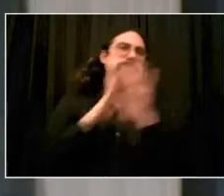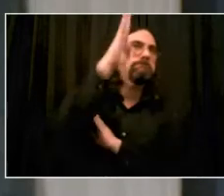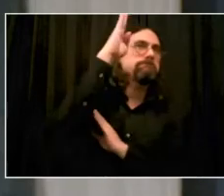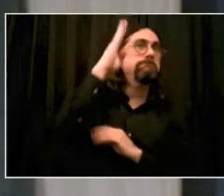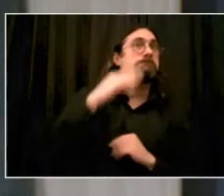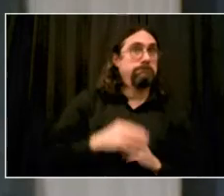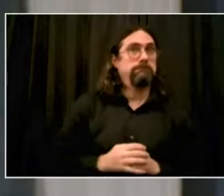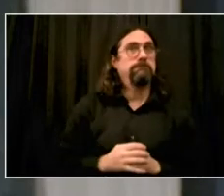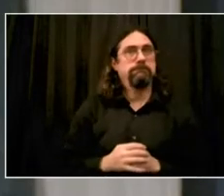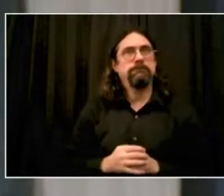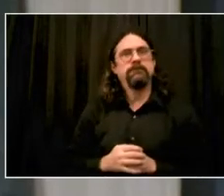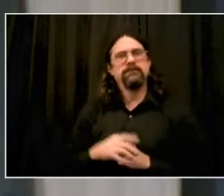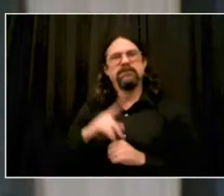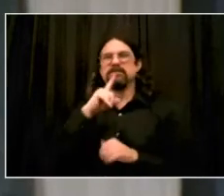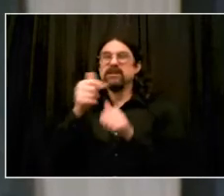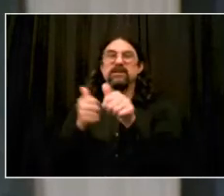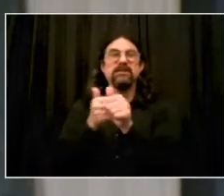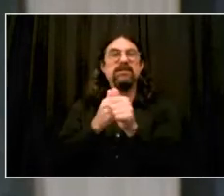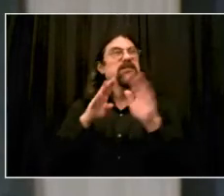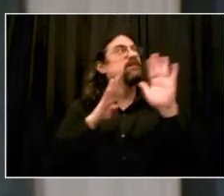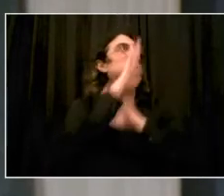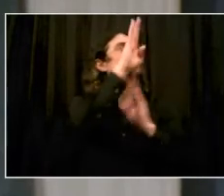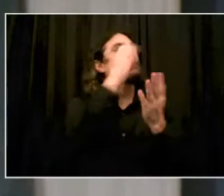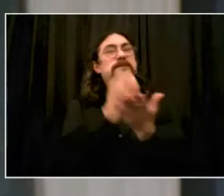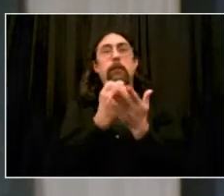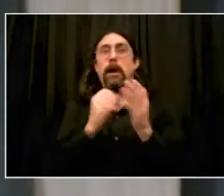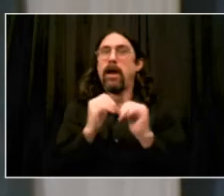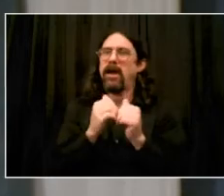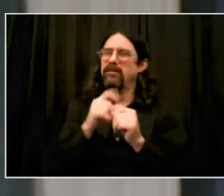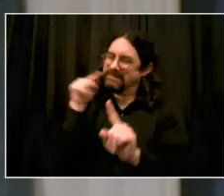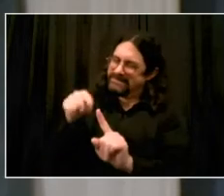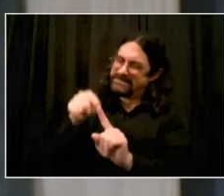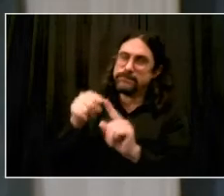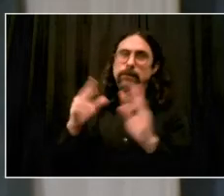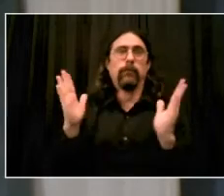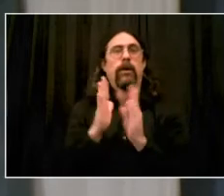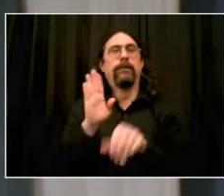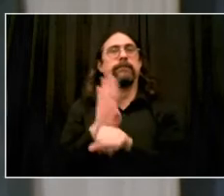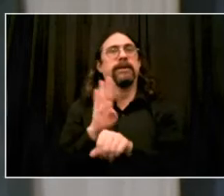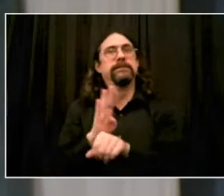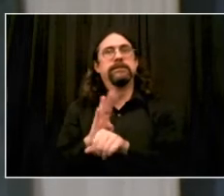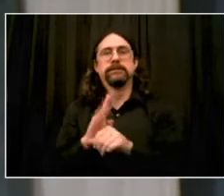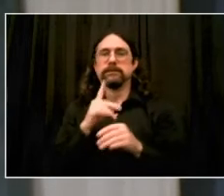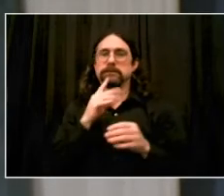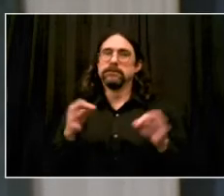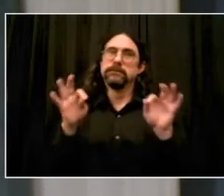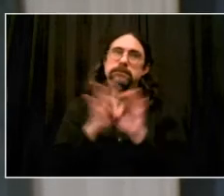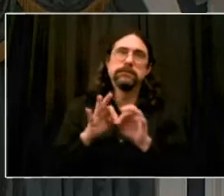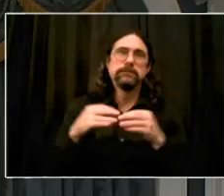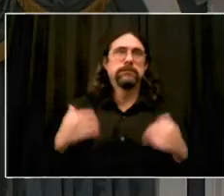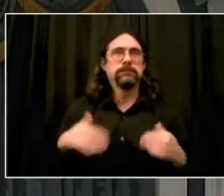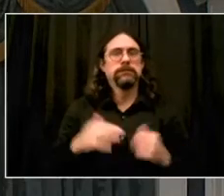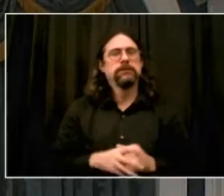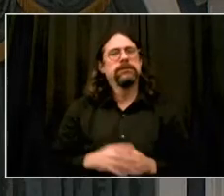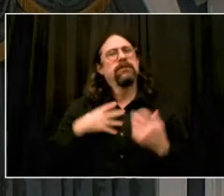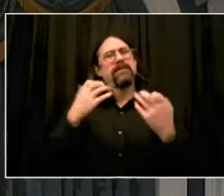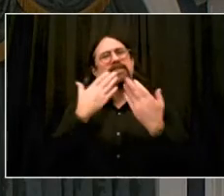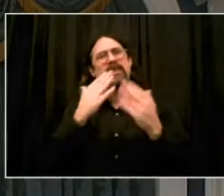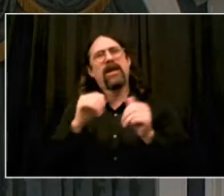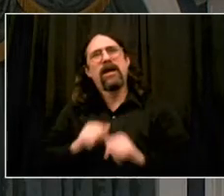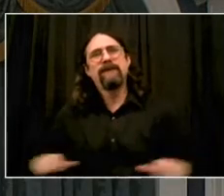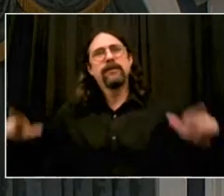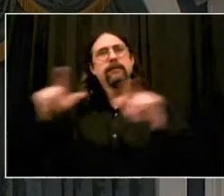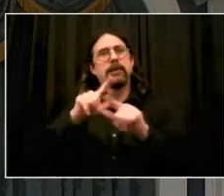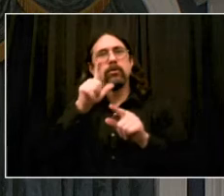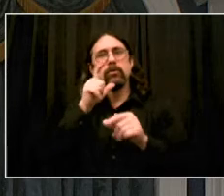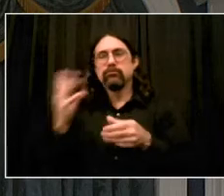Mr. Mayor, thank you. Deputy Mayor Thompson, thank you. Councilmember Rosenthal, thank you. And I'm looking forward to continuing to get to work to build our city back. Thank you, Senator.